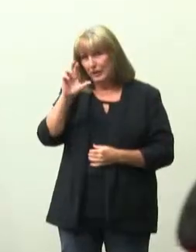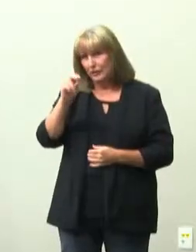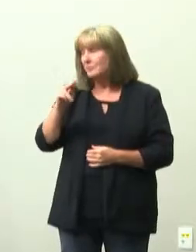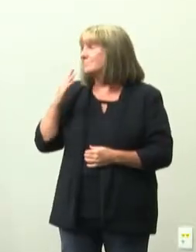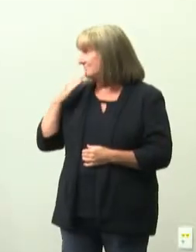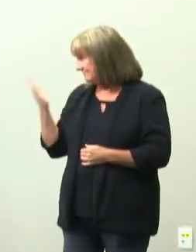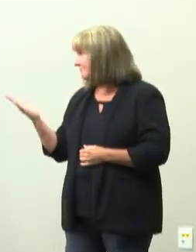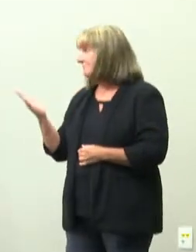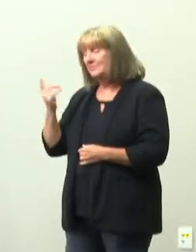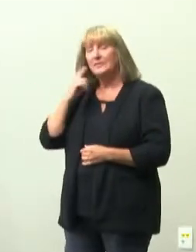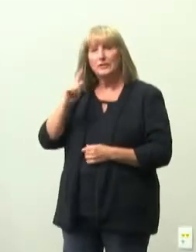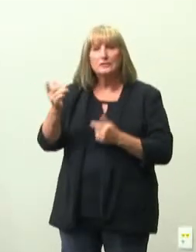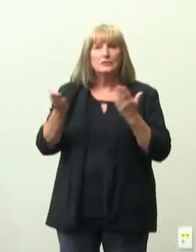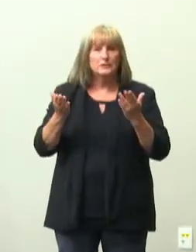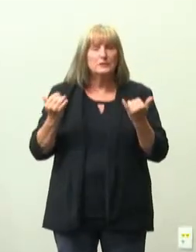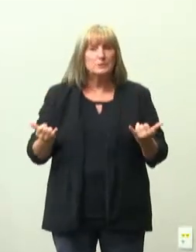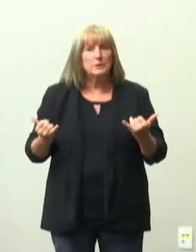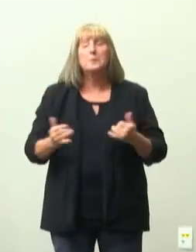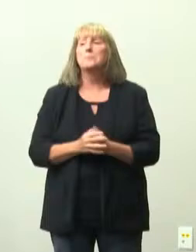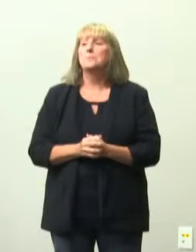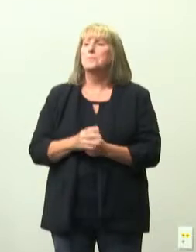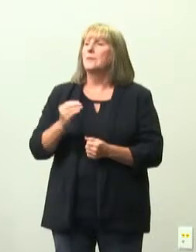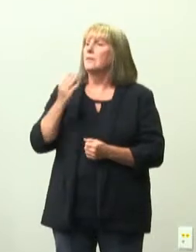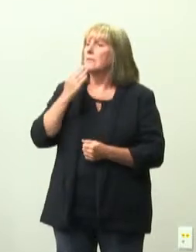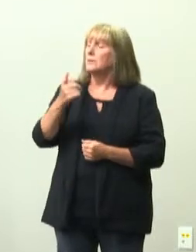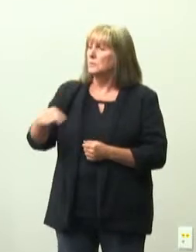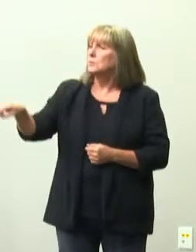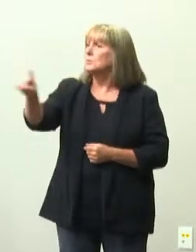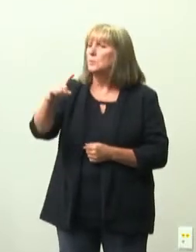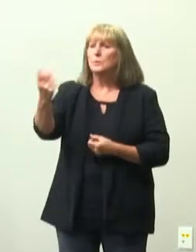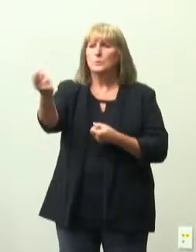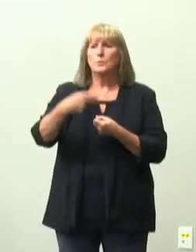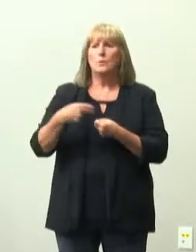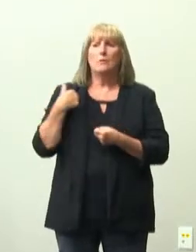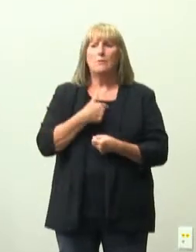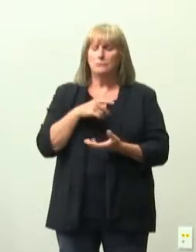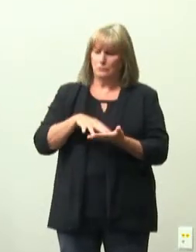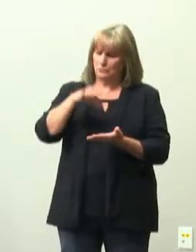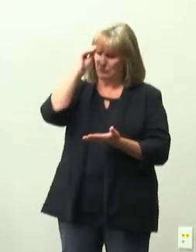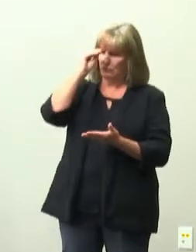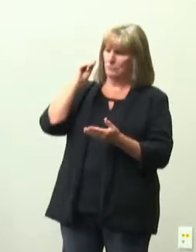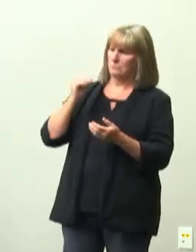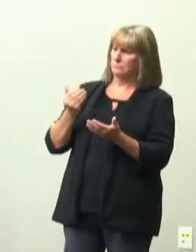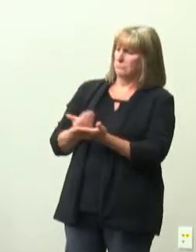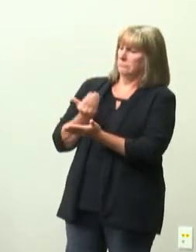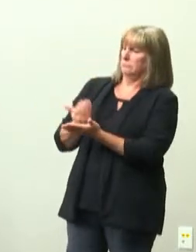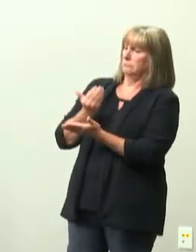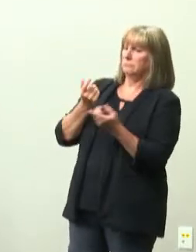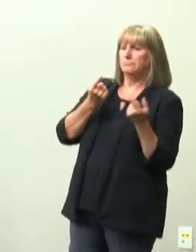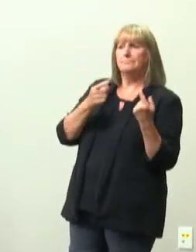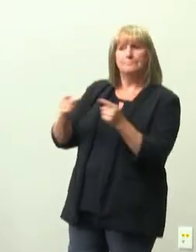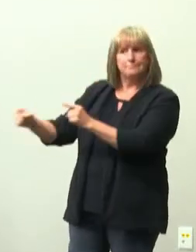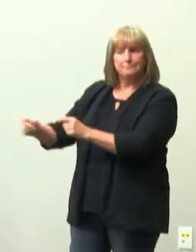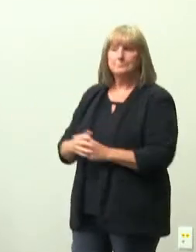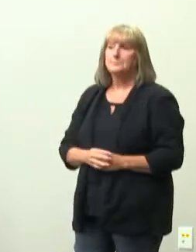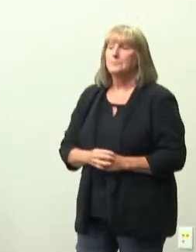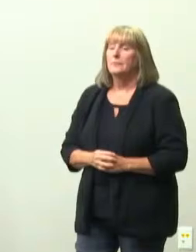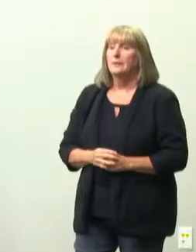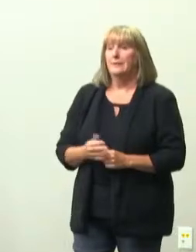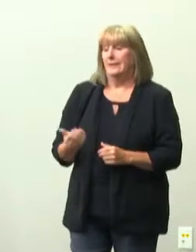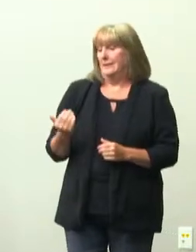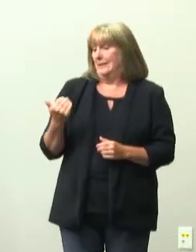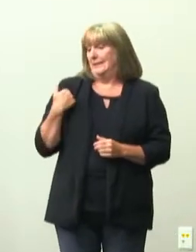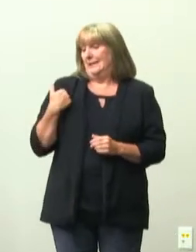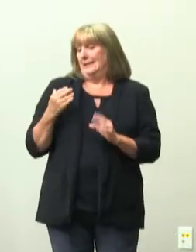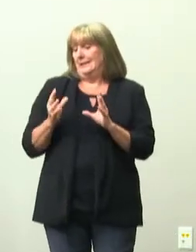Thank you so much, Sharon, for your services, and thanks to all of you for joining us to learn more about the latest local developments. Since our last briefing